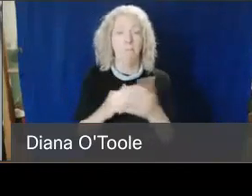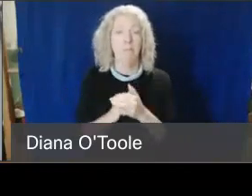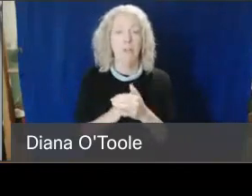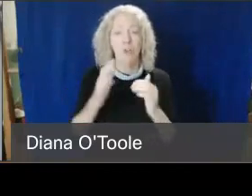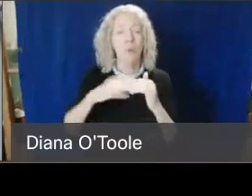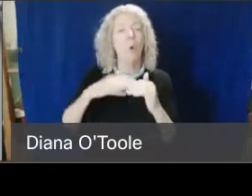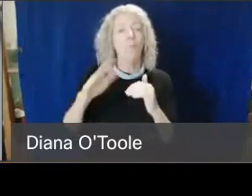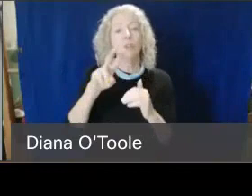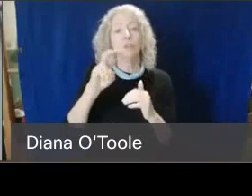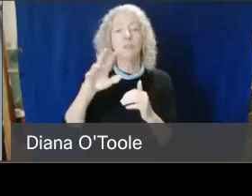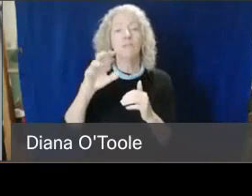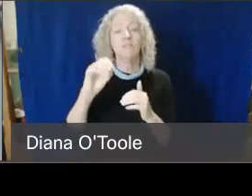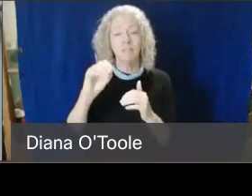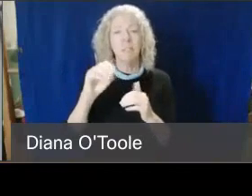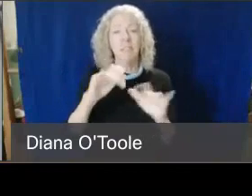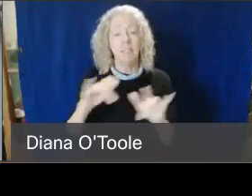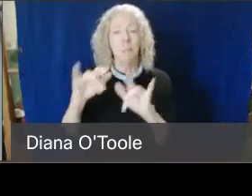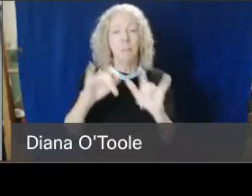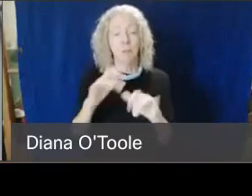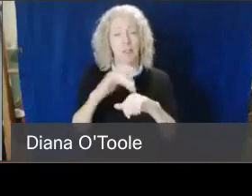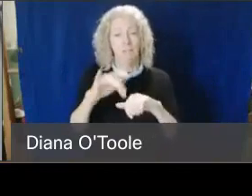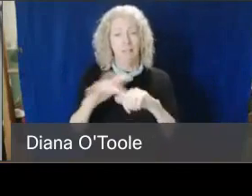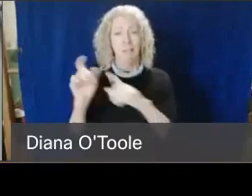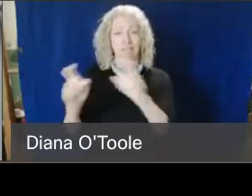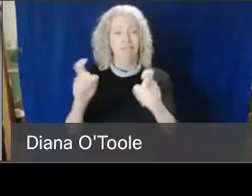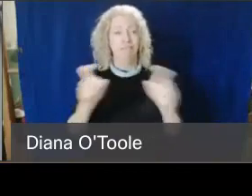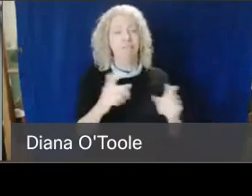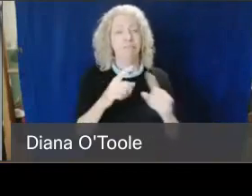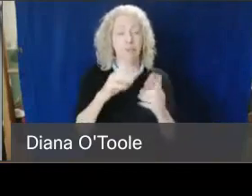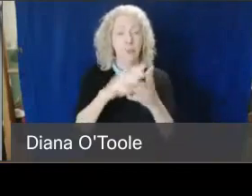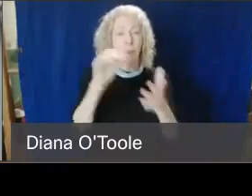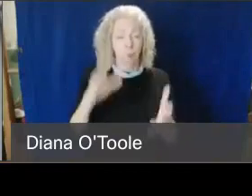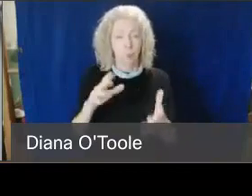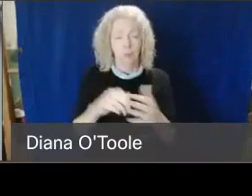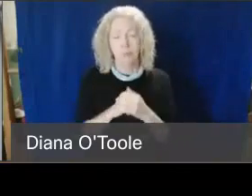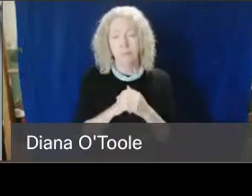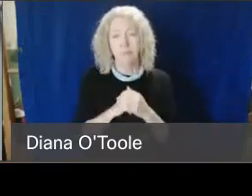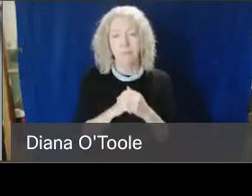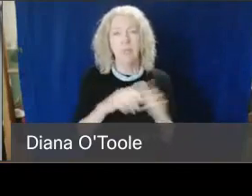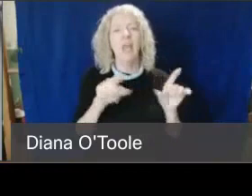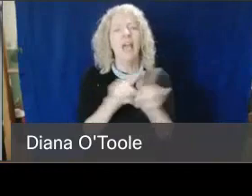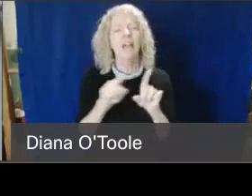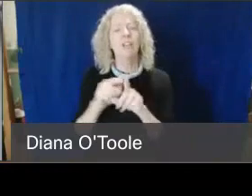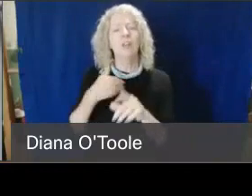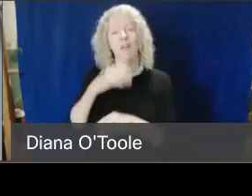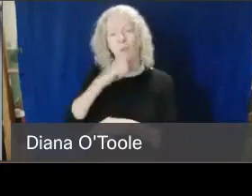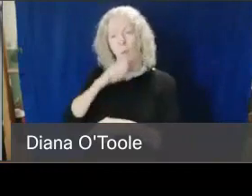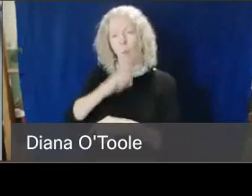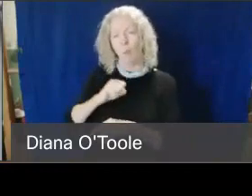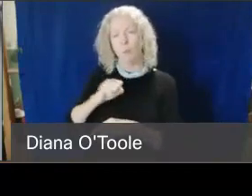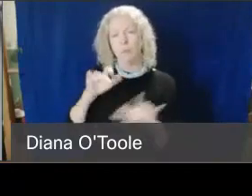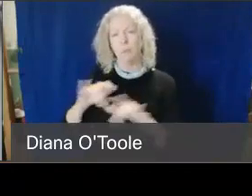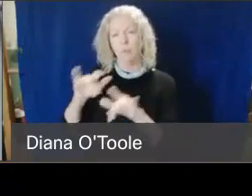computers that are available and going out to students as loaners. And we have retired computers, about 300, that